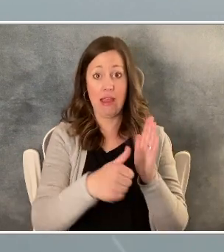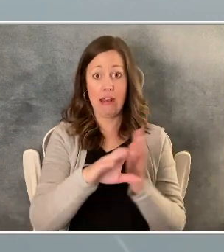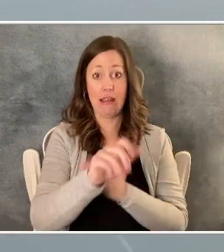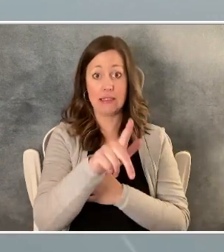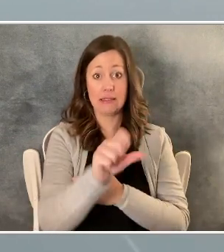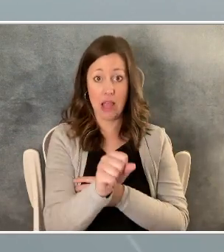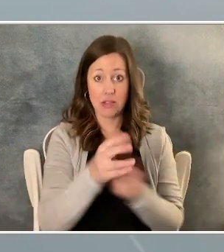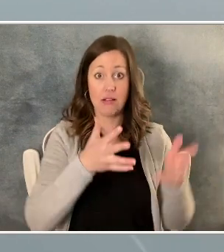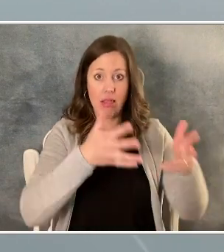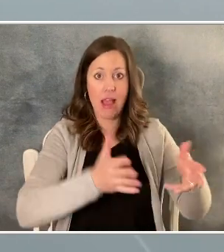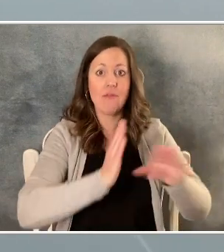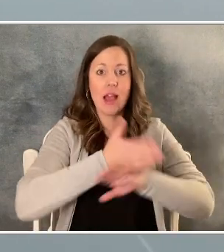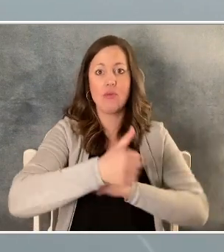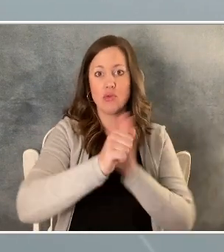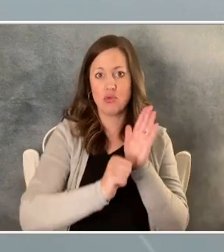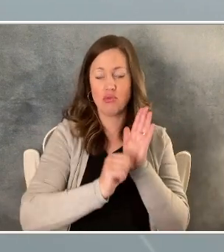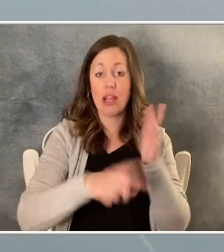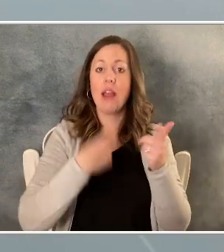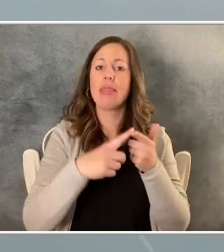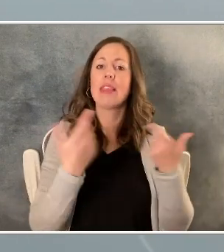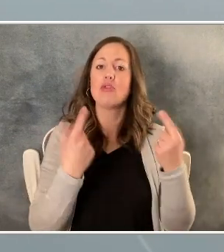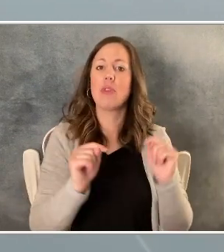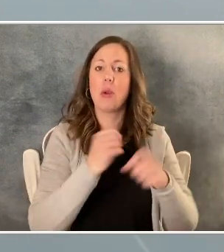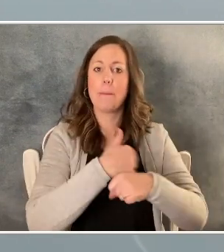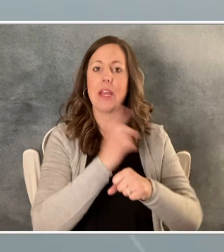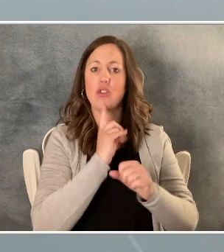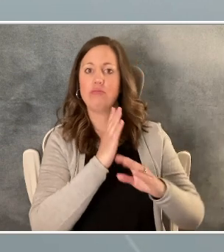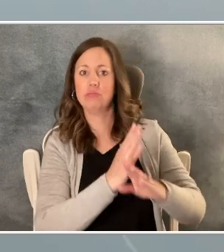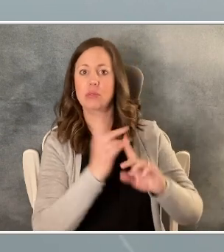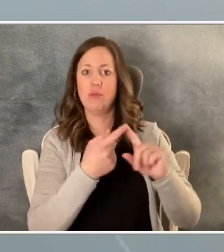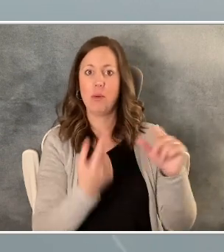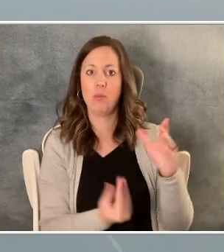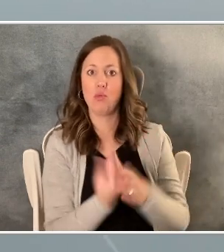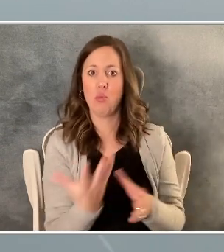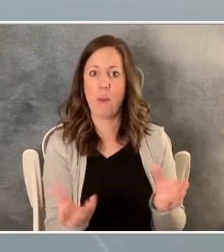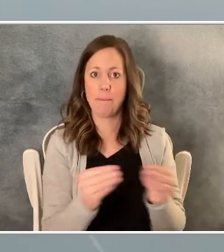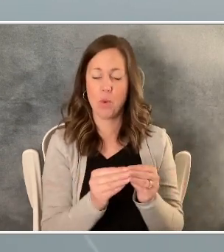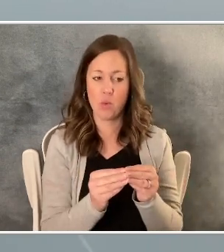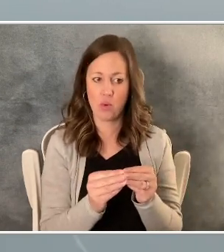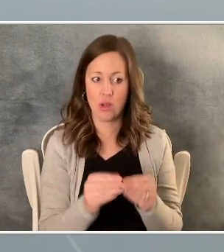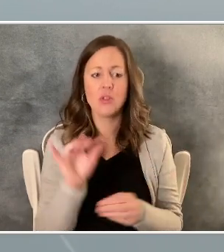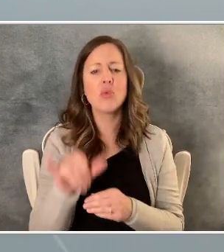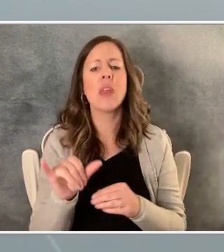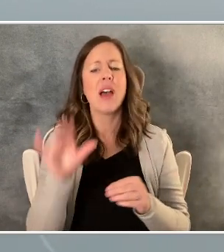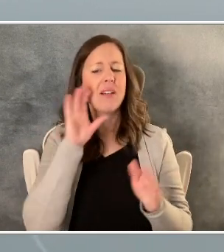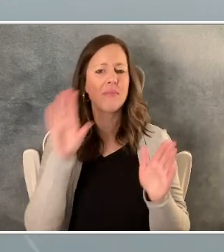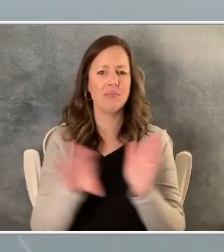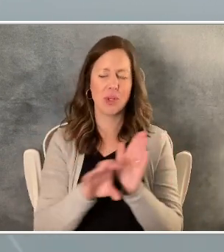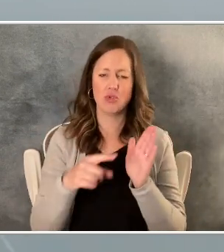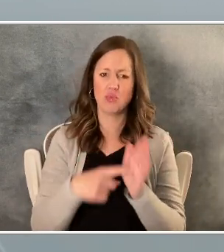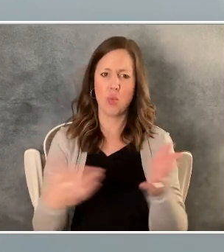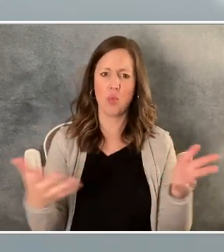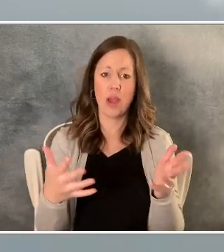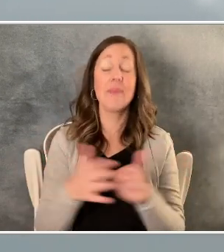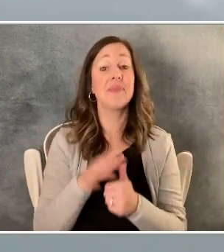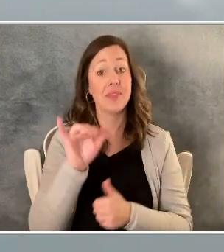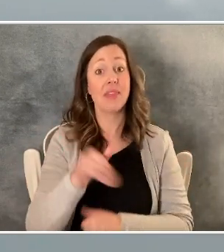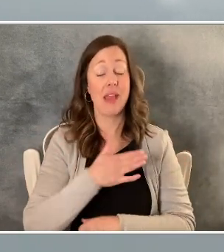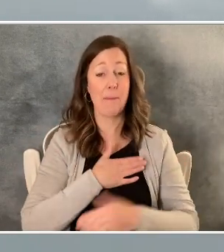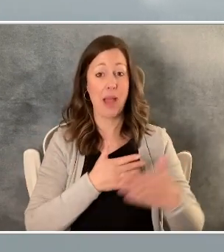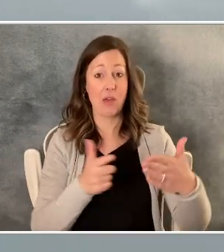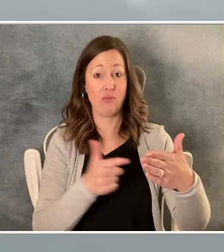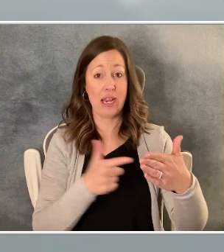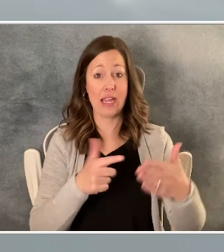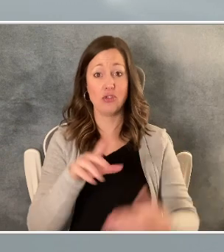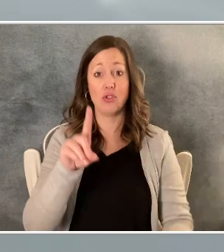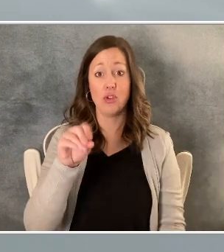to maximally prevent things from coming back in the future. And what are we seeing here on the screen? Yeah, so you're seeing my radiation dose map, and so it all